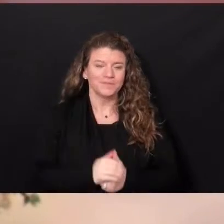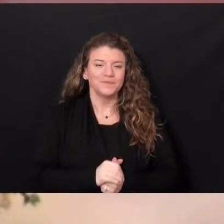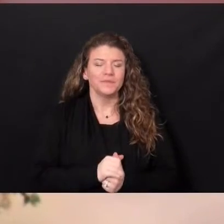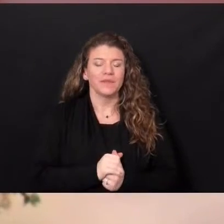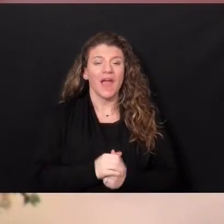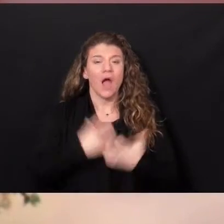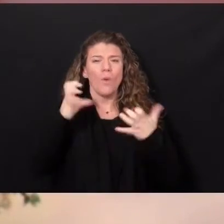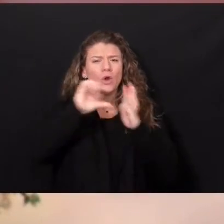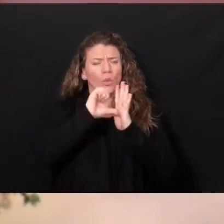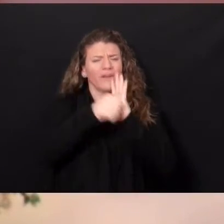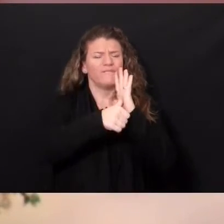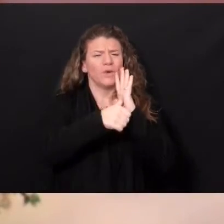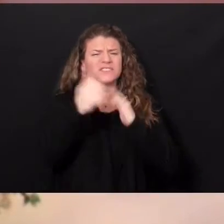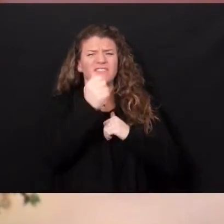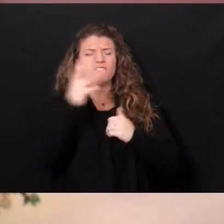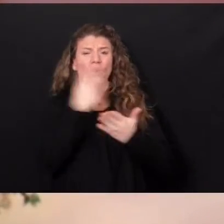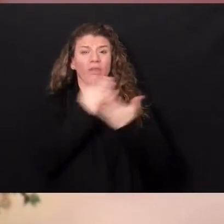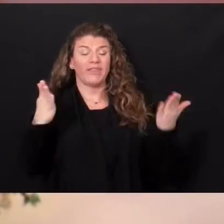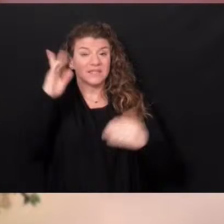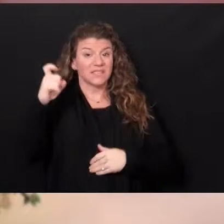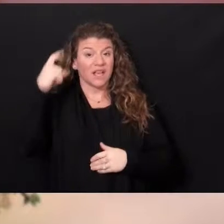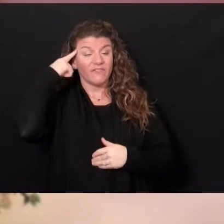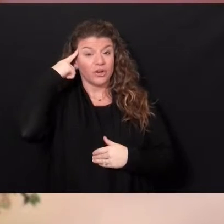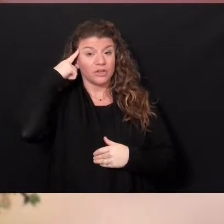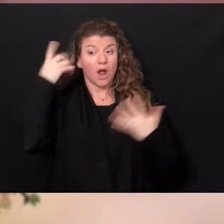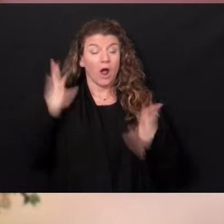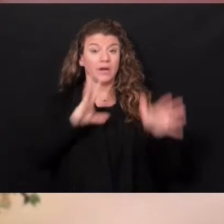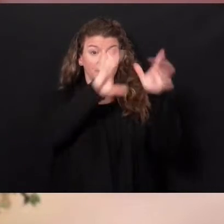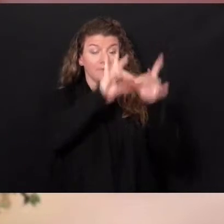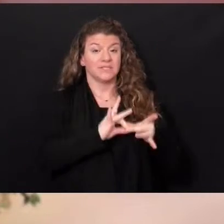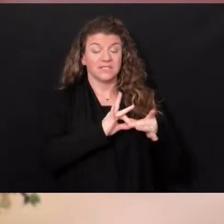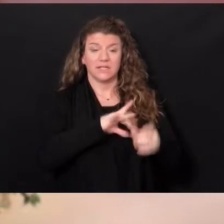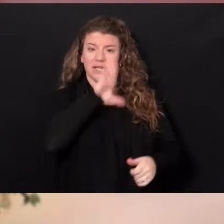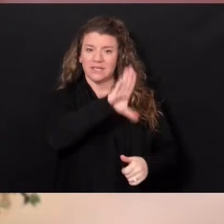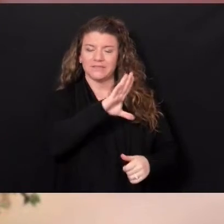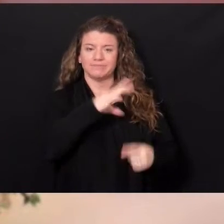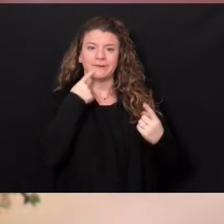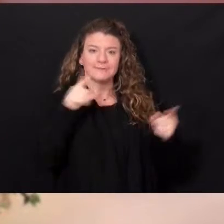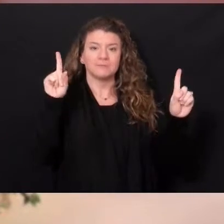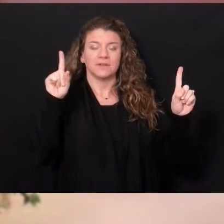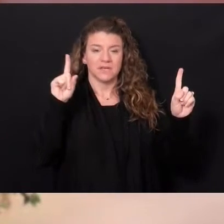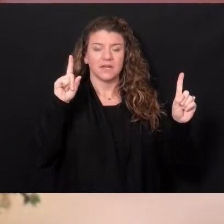To reinforce a few things that the governor said in his comments,